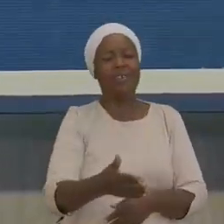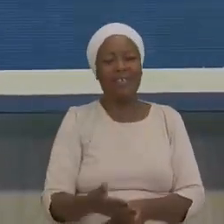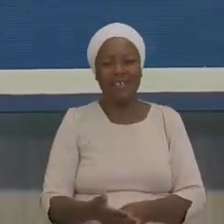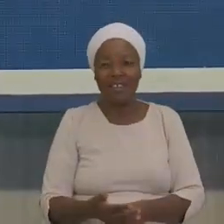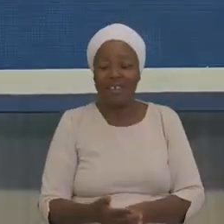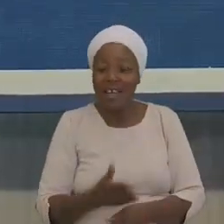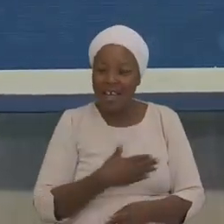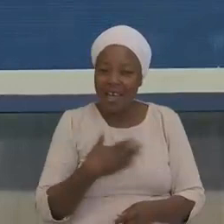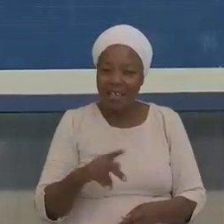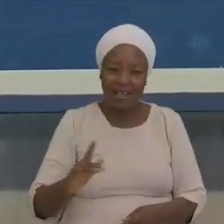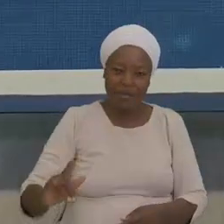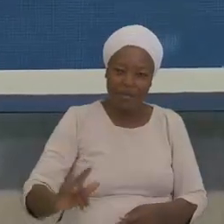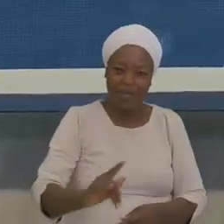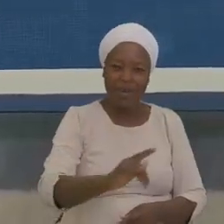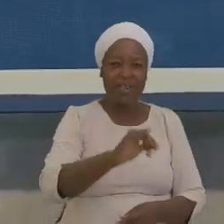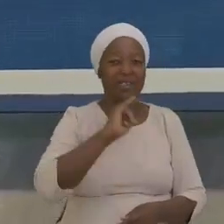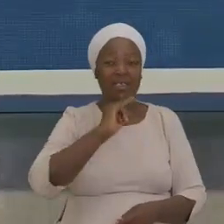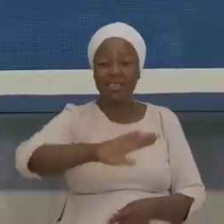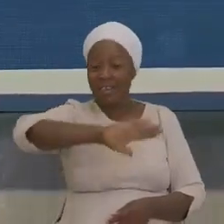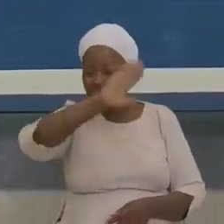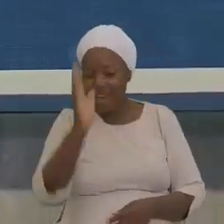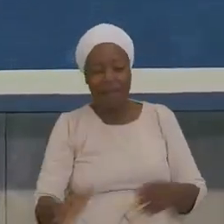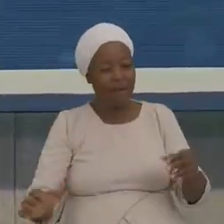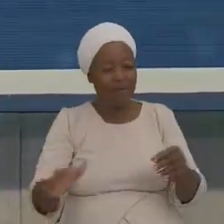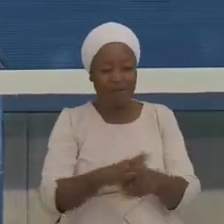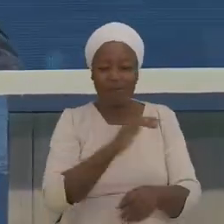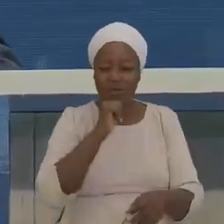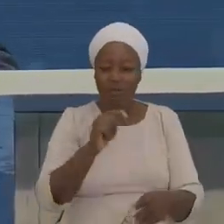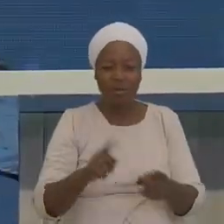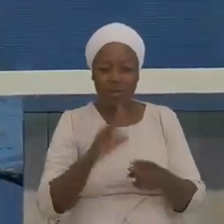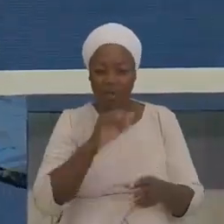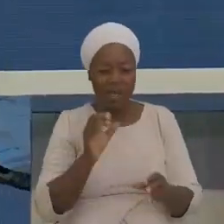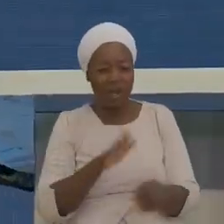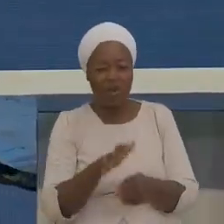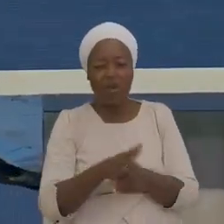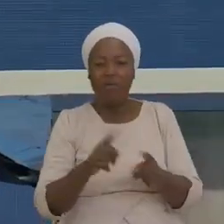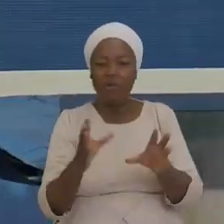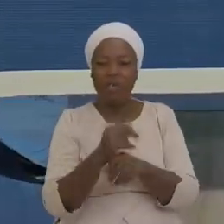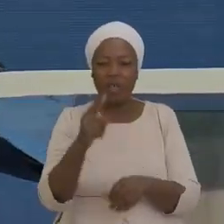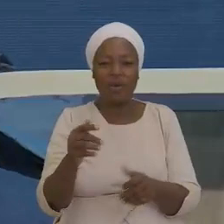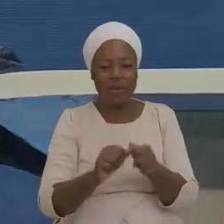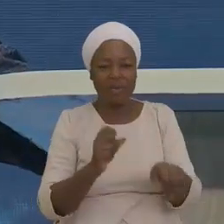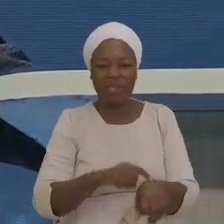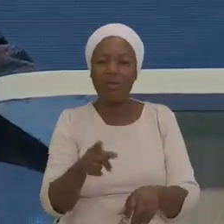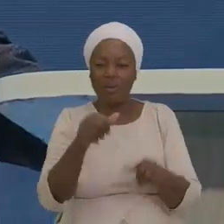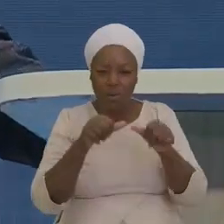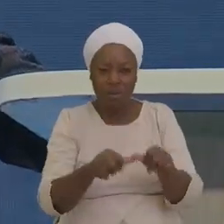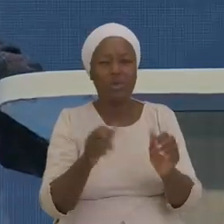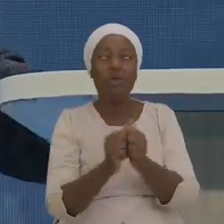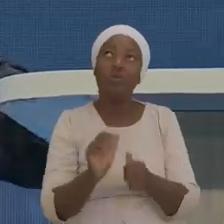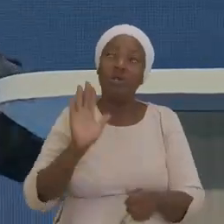And the plane is never full, not to be able to take you every time. Continue with